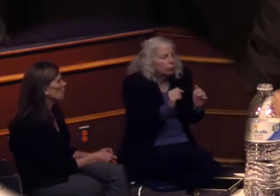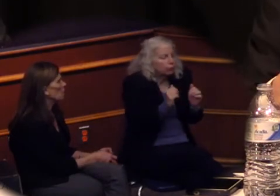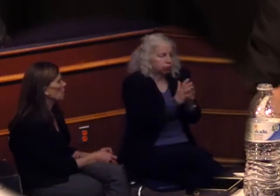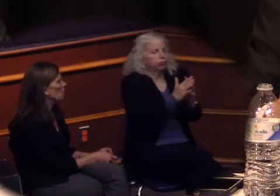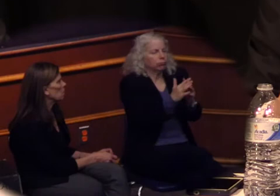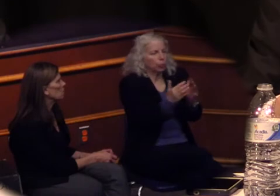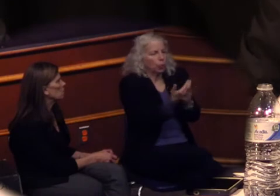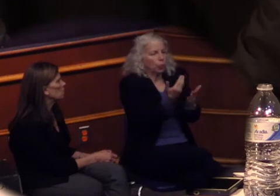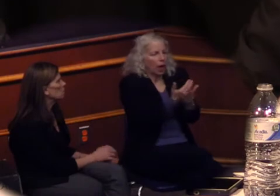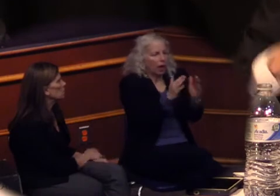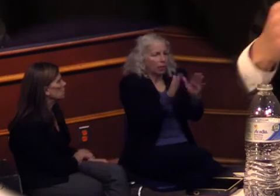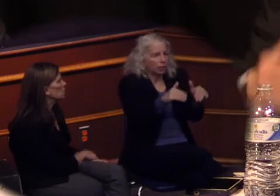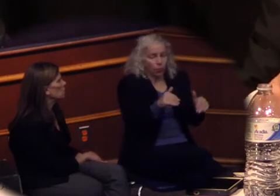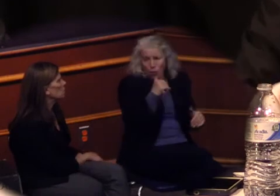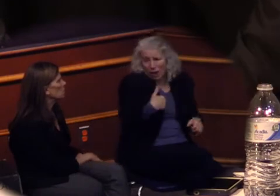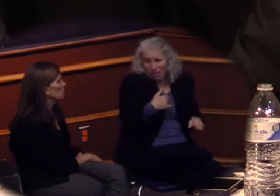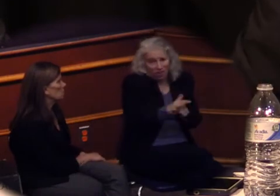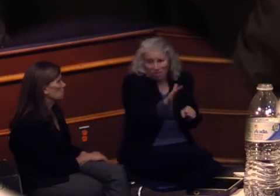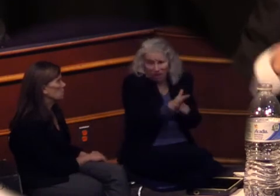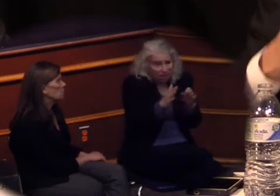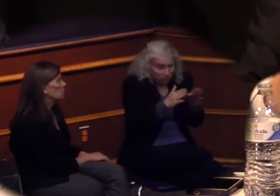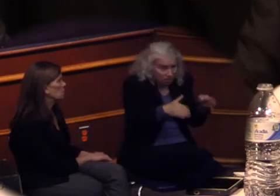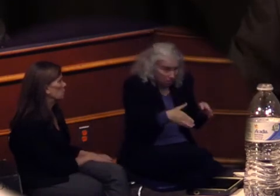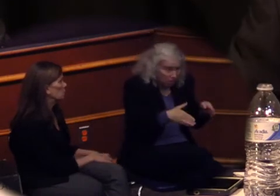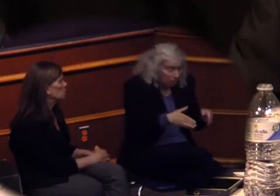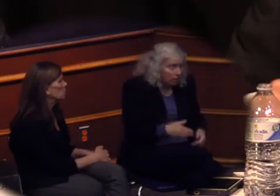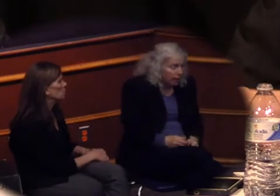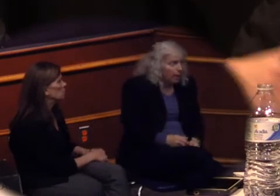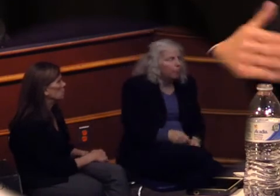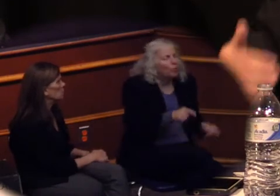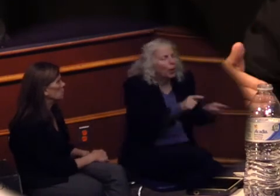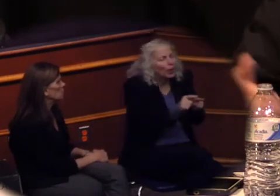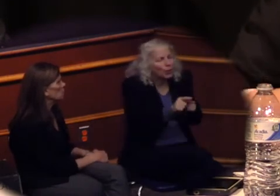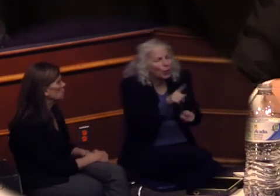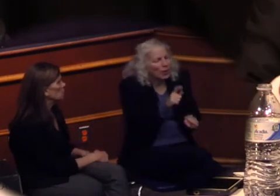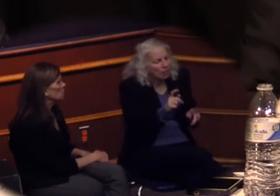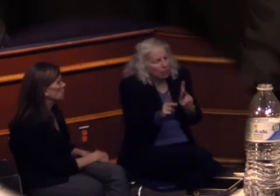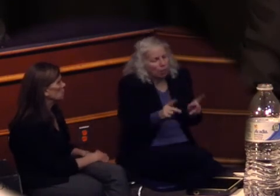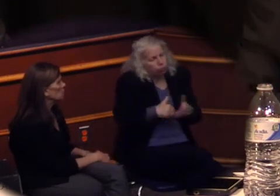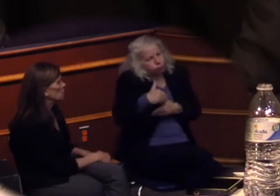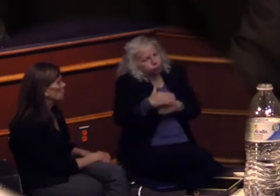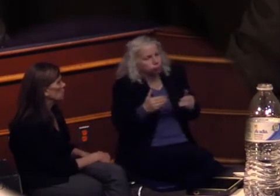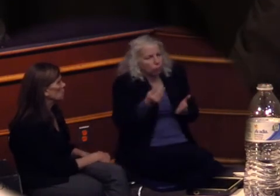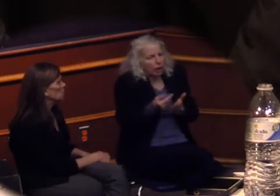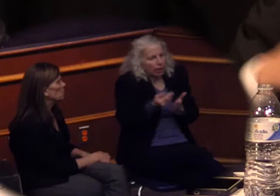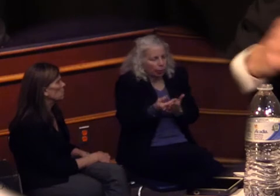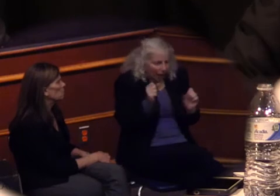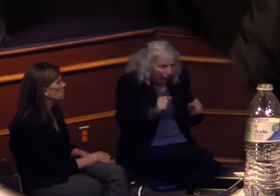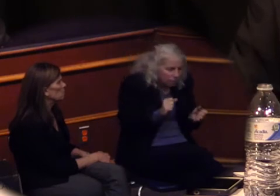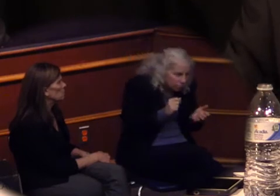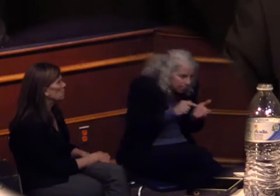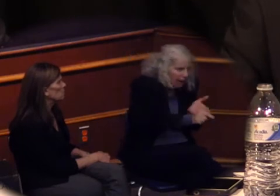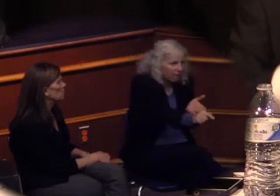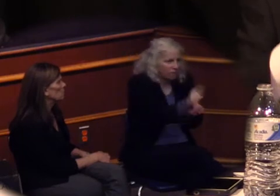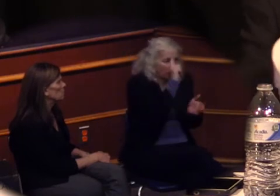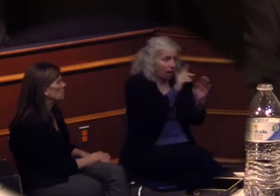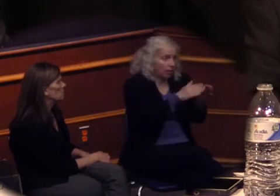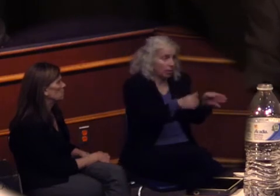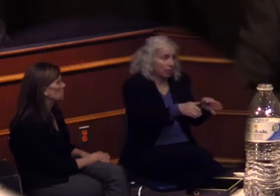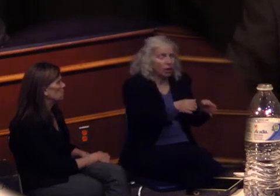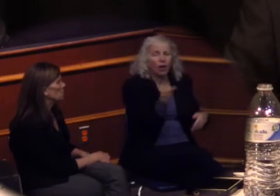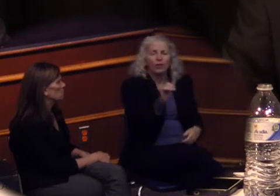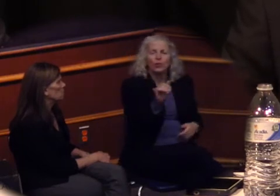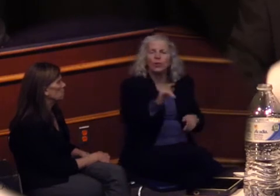a question of supply. We do need more housing. But we also need people to have more money so they can pay for housing. We also need to have different